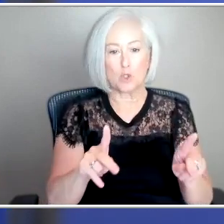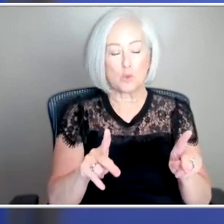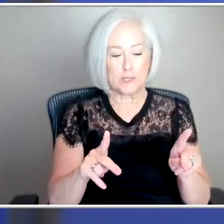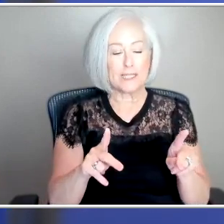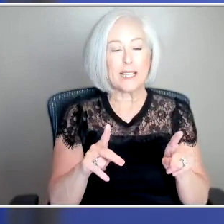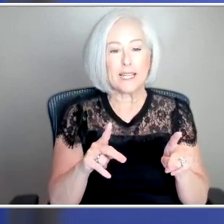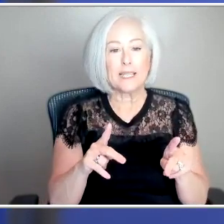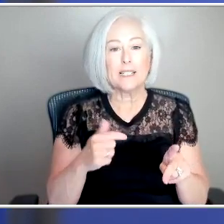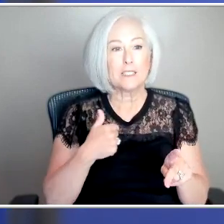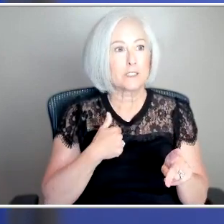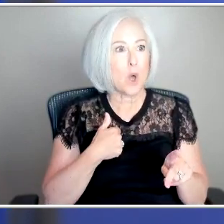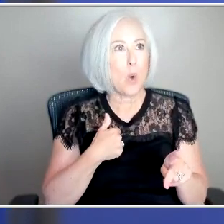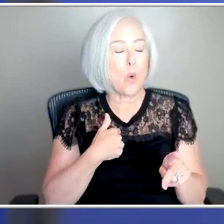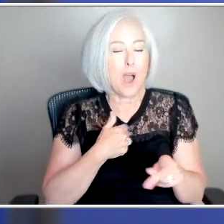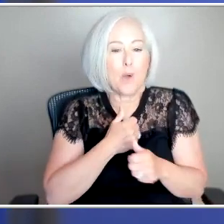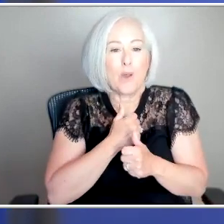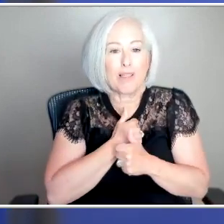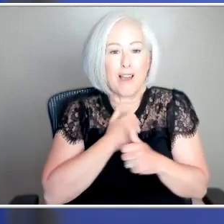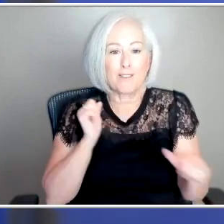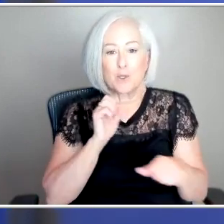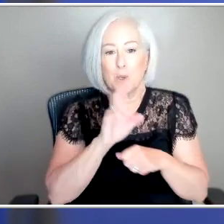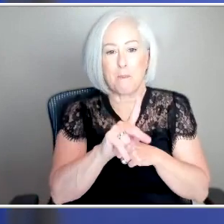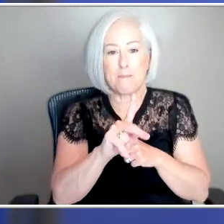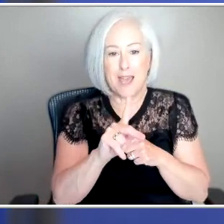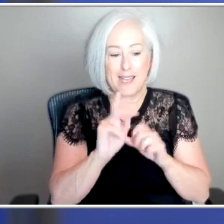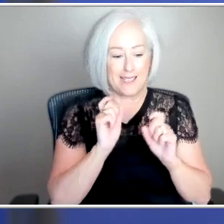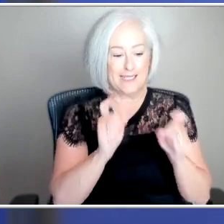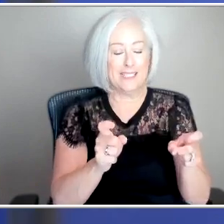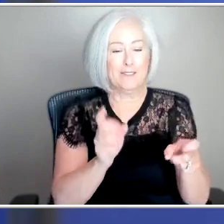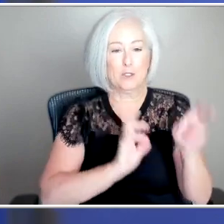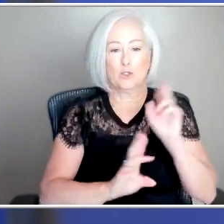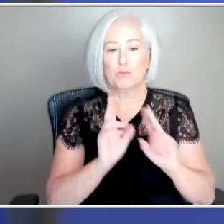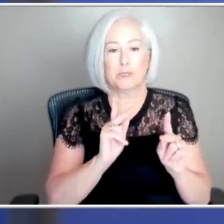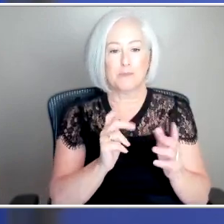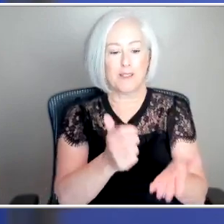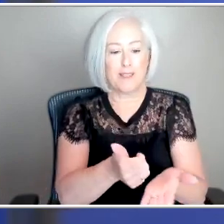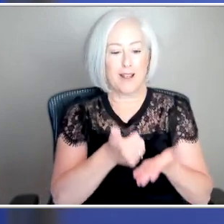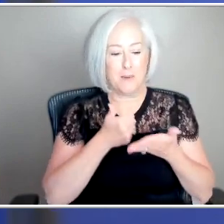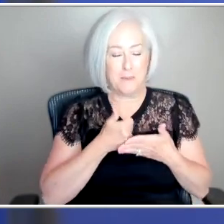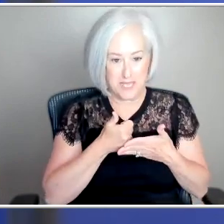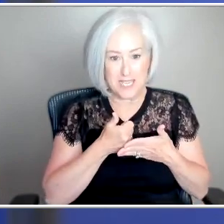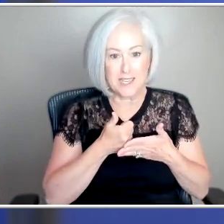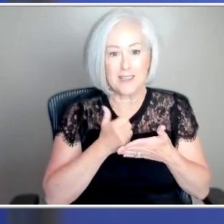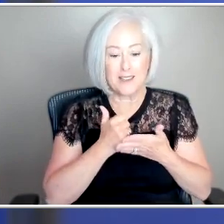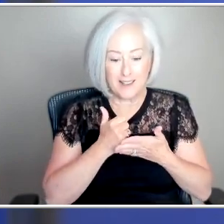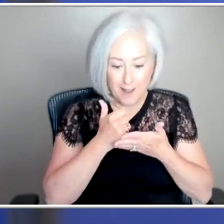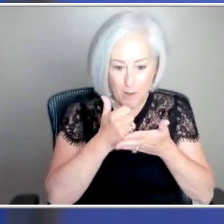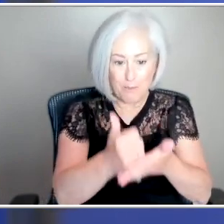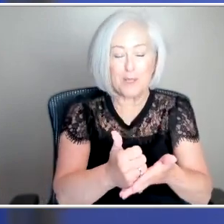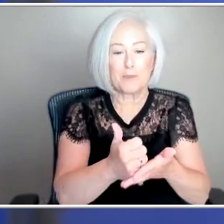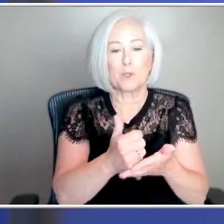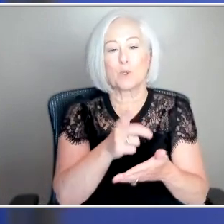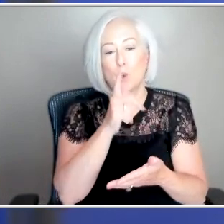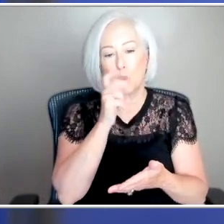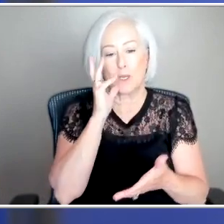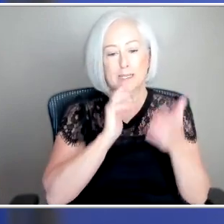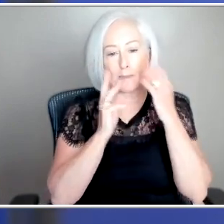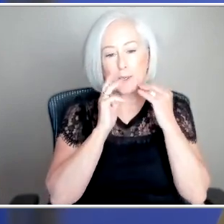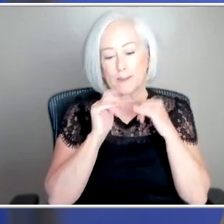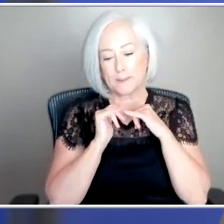love to obviously come back and give back to the people who helped me and help other people who went through what I went through.